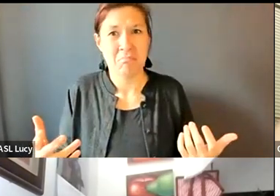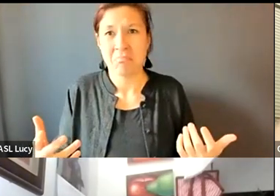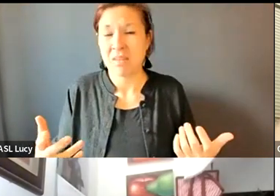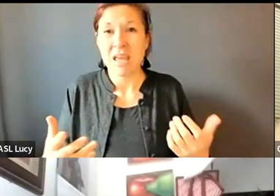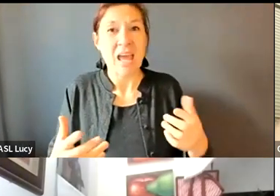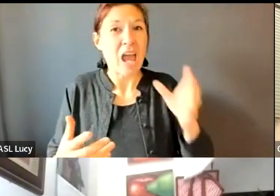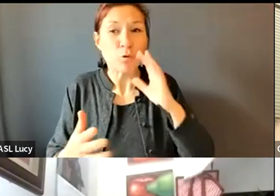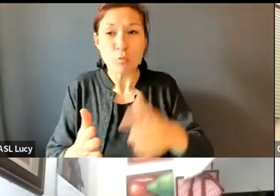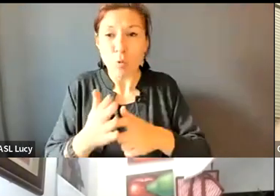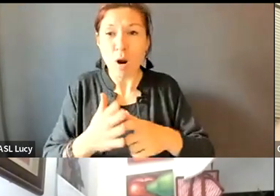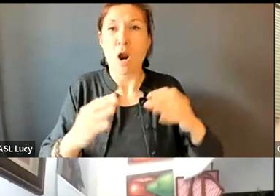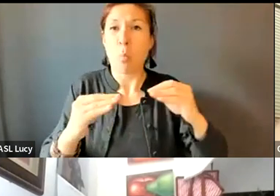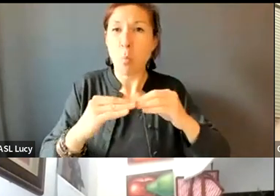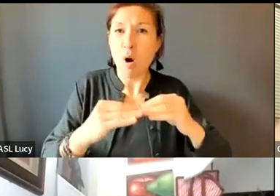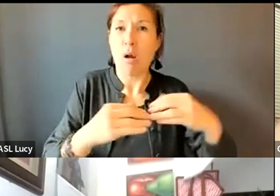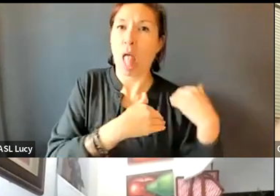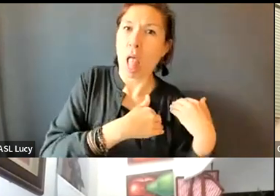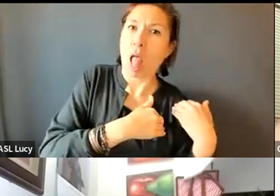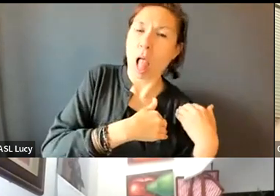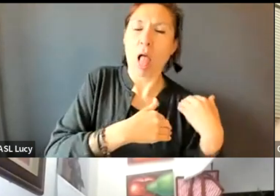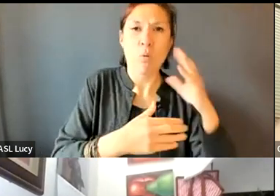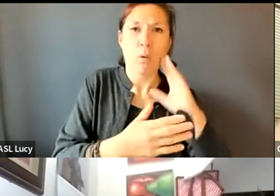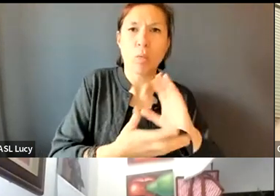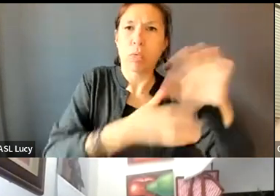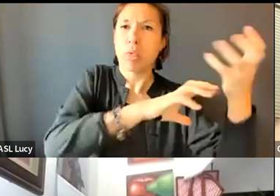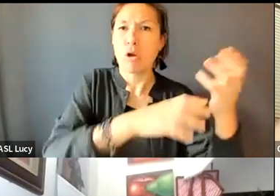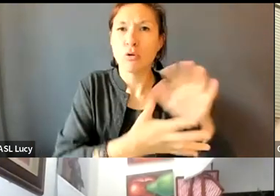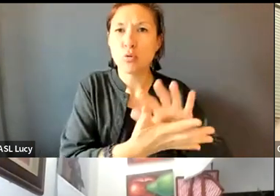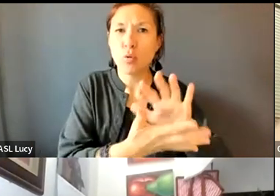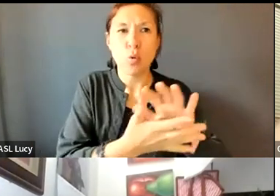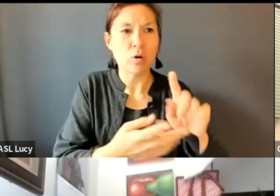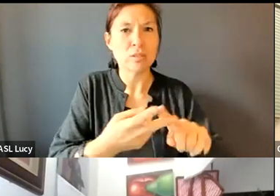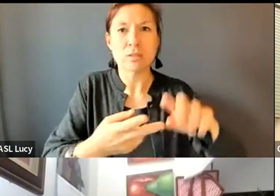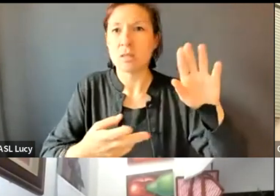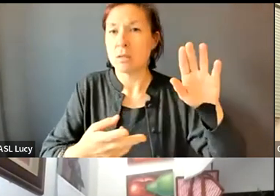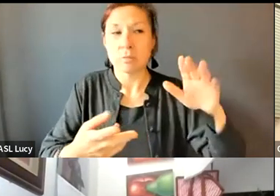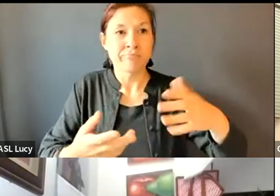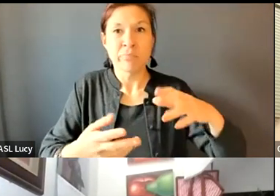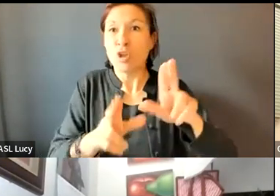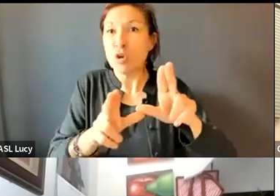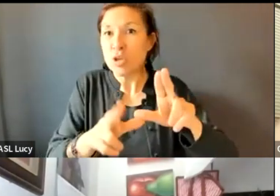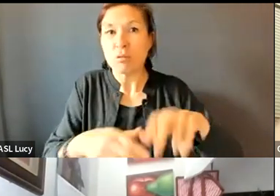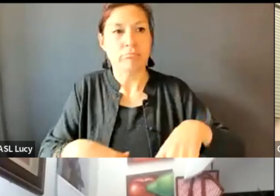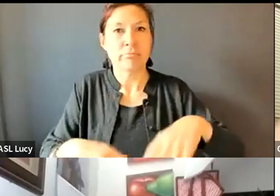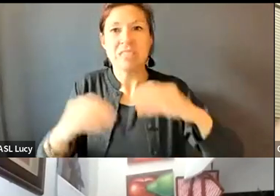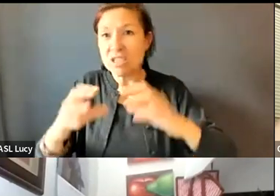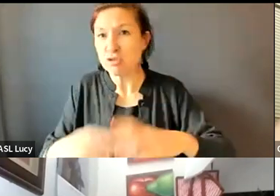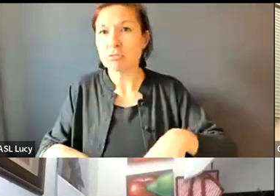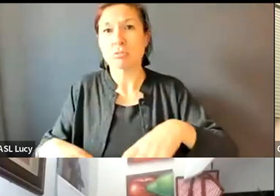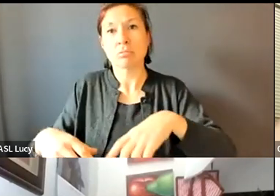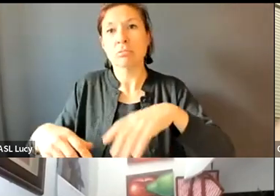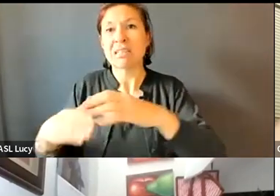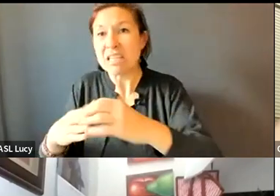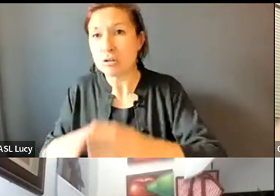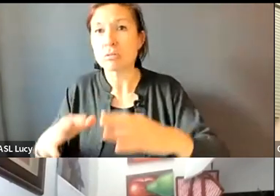schools to our school leaders to our teachers to our collective bargaining agreements that were based on a number of assumptions and